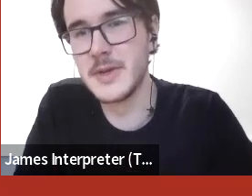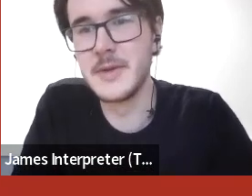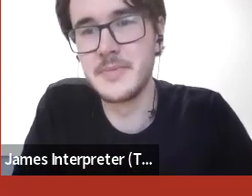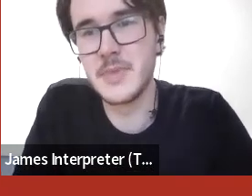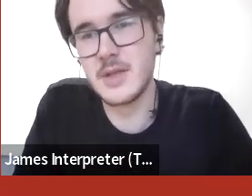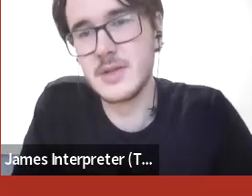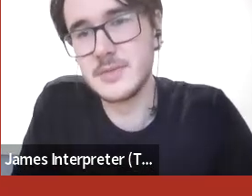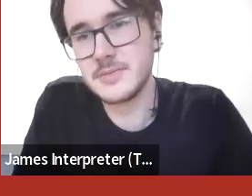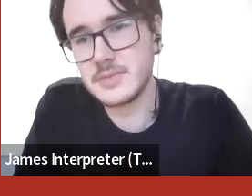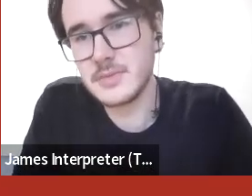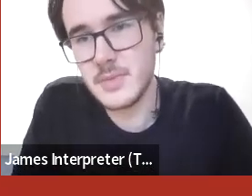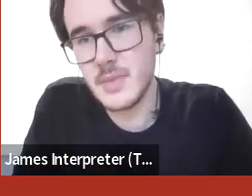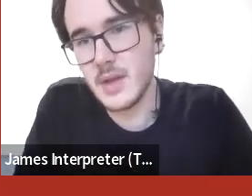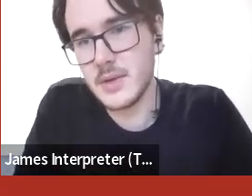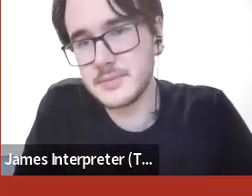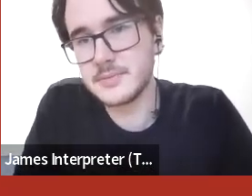onto.